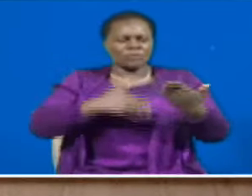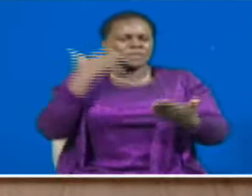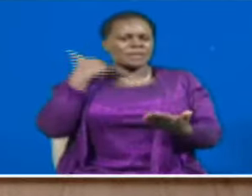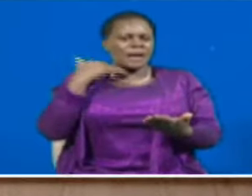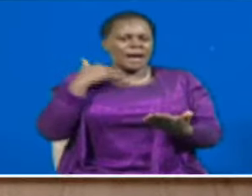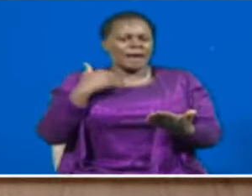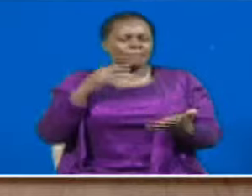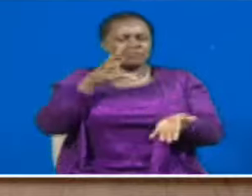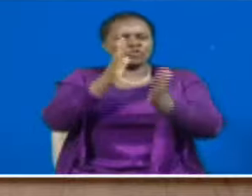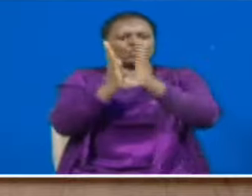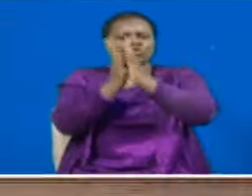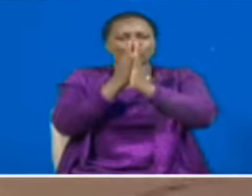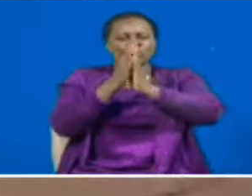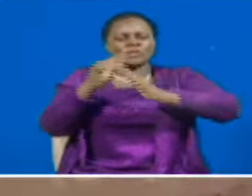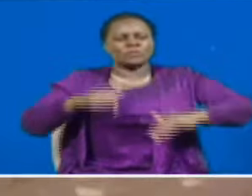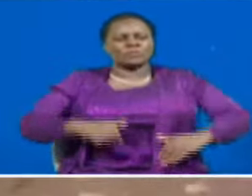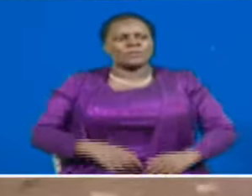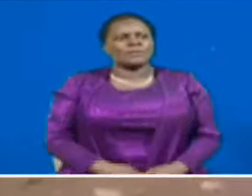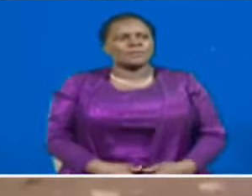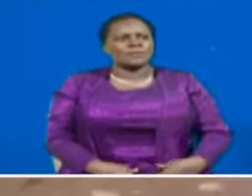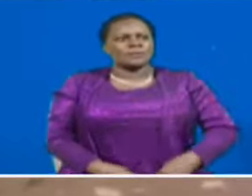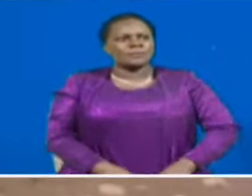today.